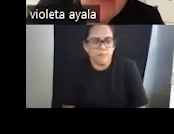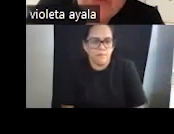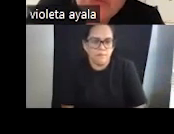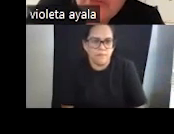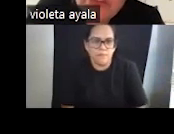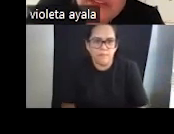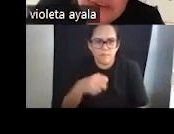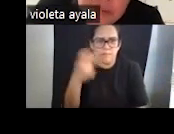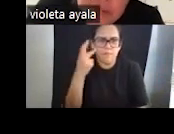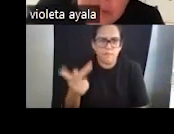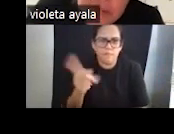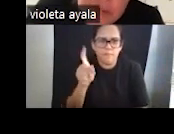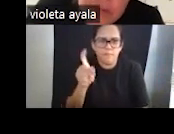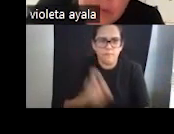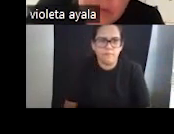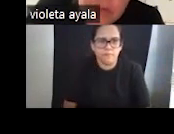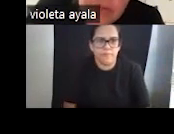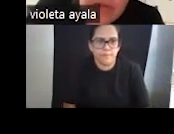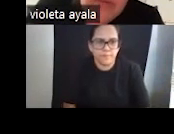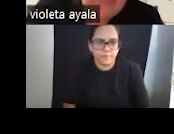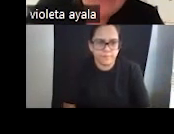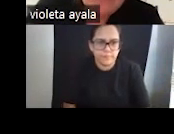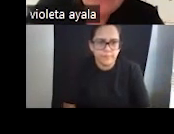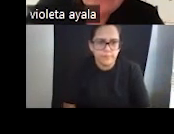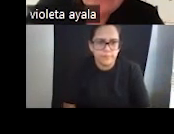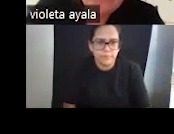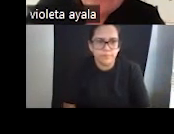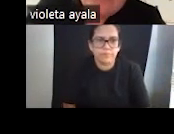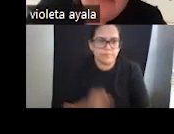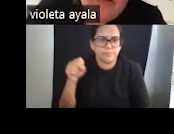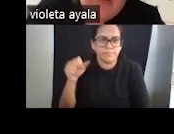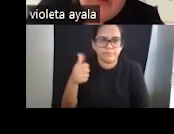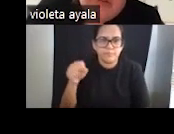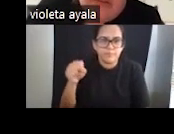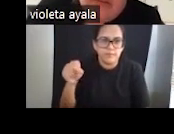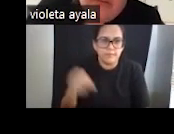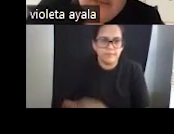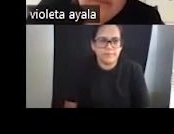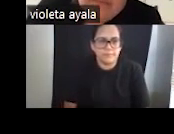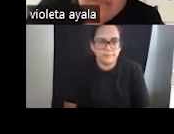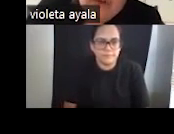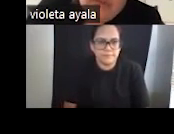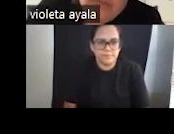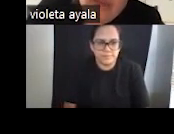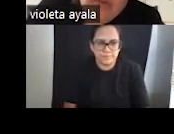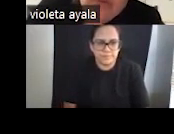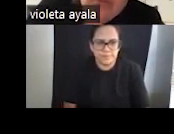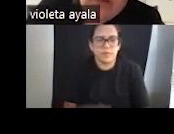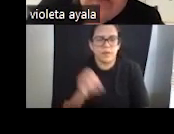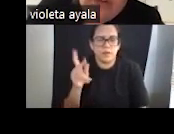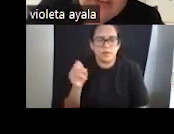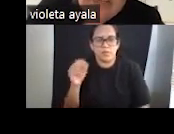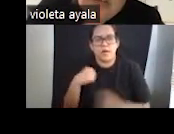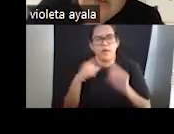Are you able to see my screen? Yes, we are, Violetta. Yeah. Okay, so I went to